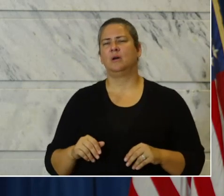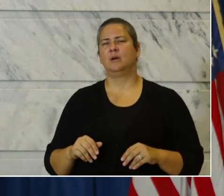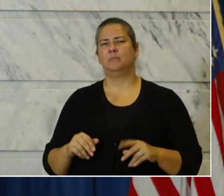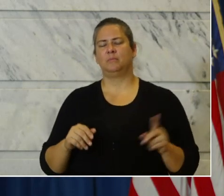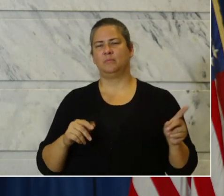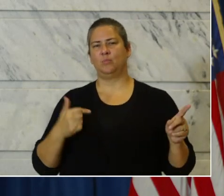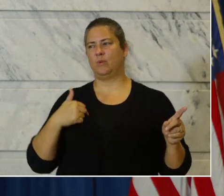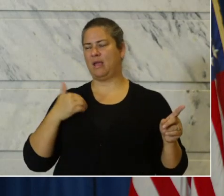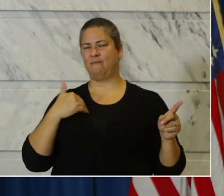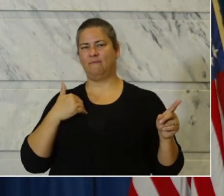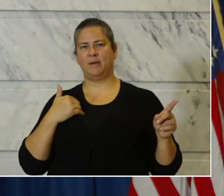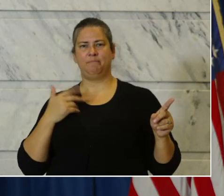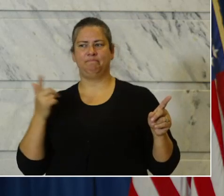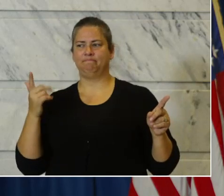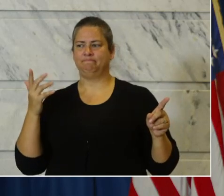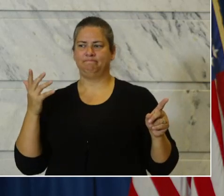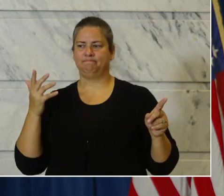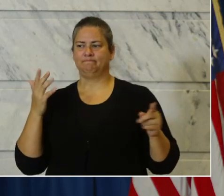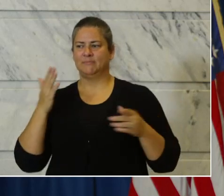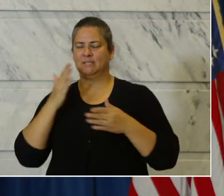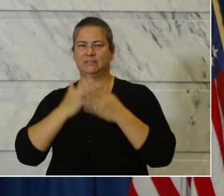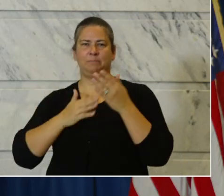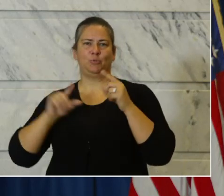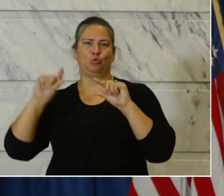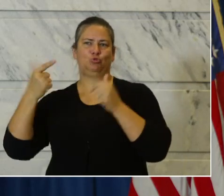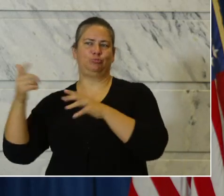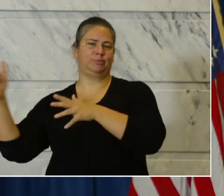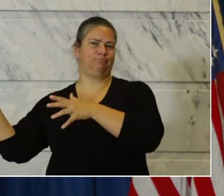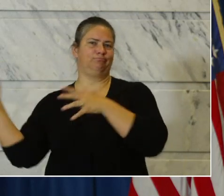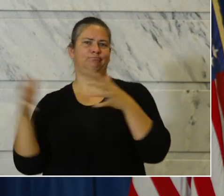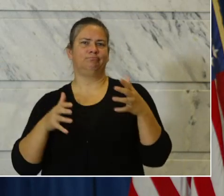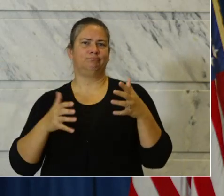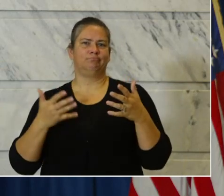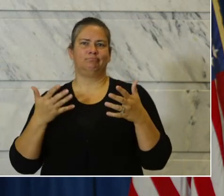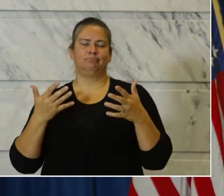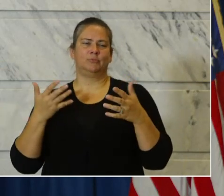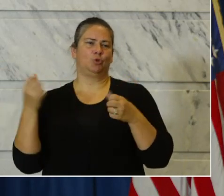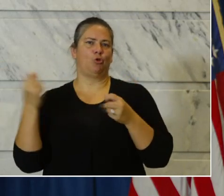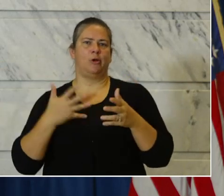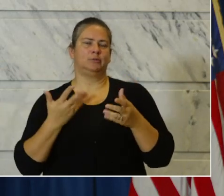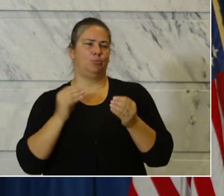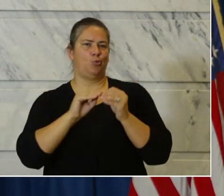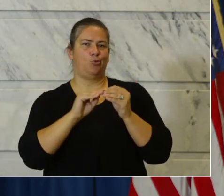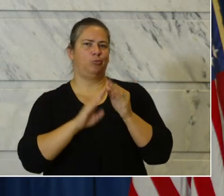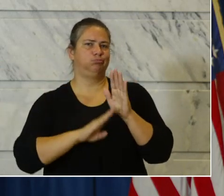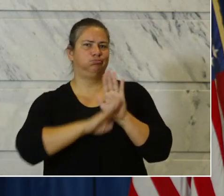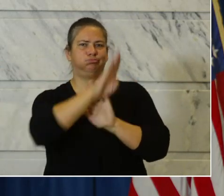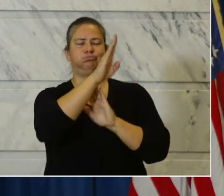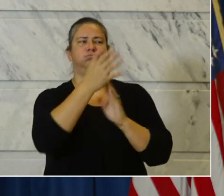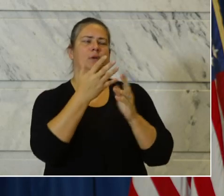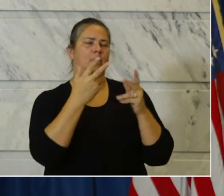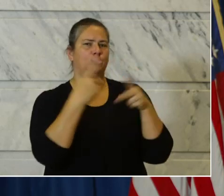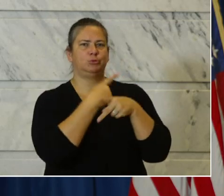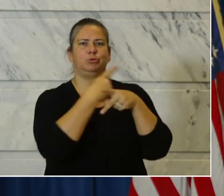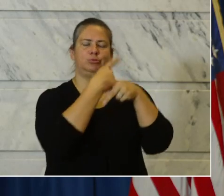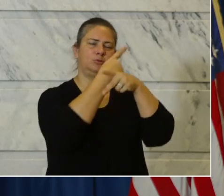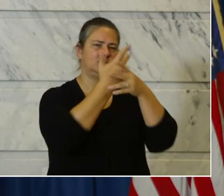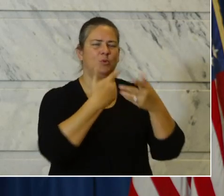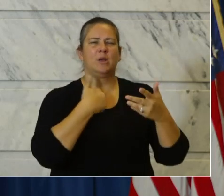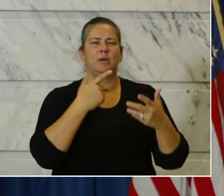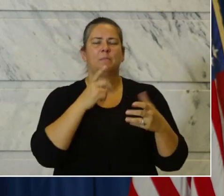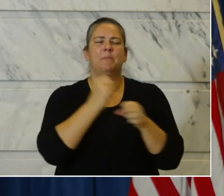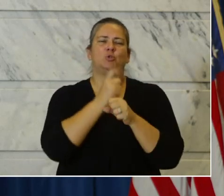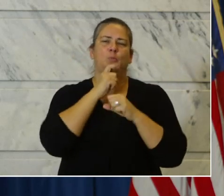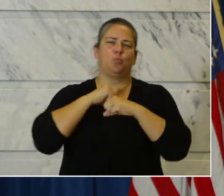Viking, I guess, and group come into town, a situation that could have escalated too, needing to make sure that we're